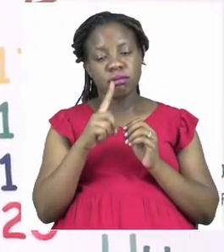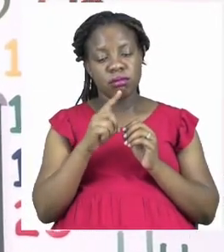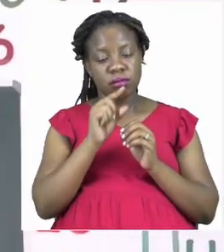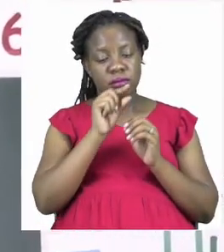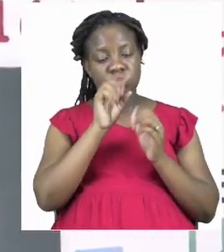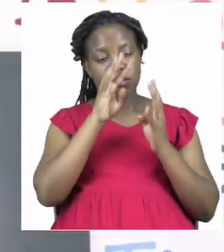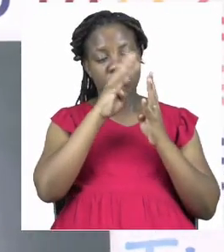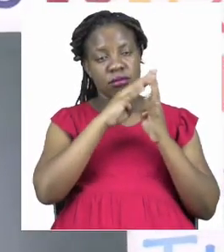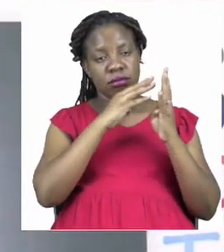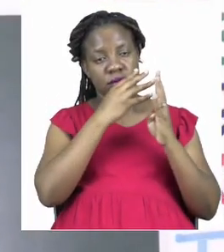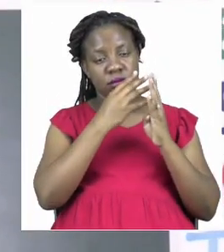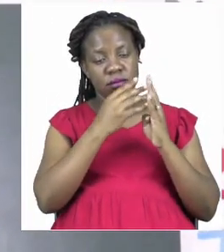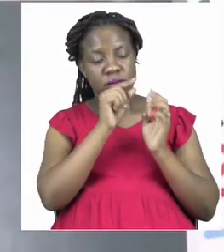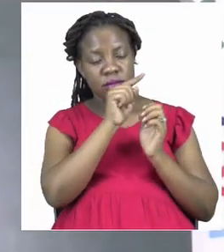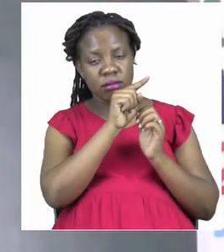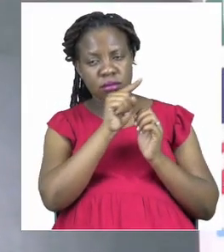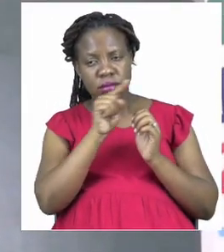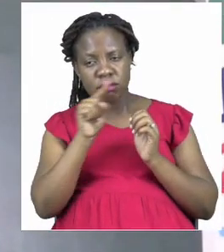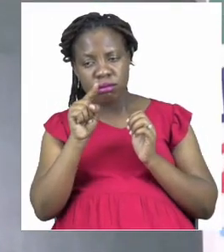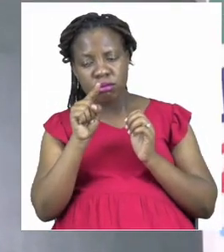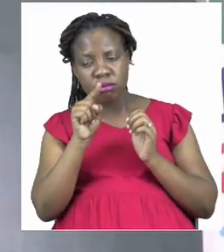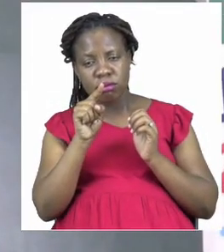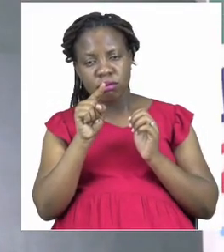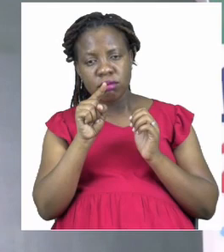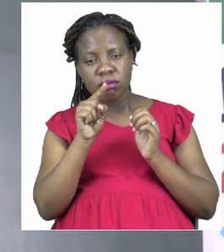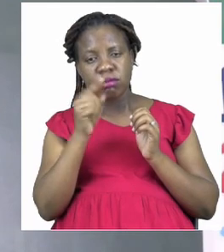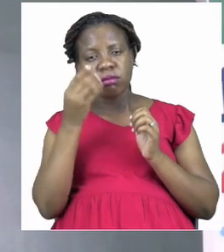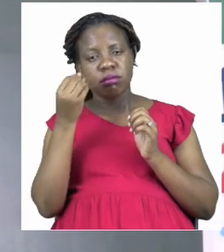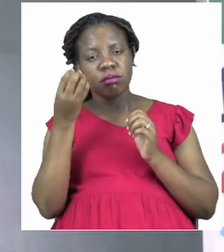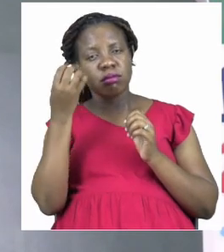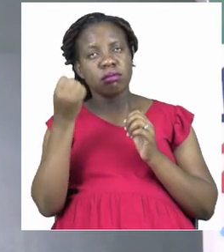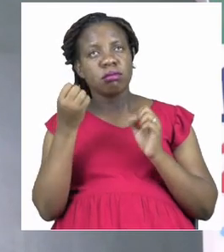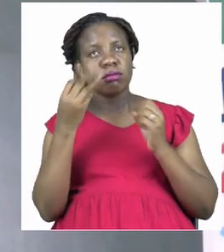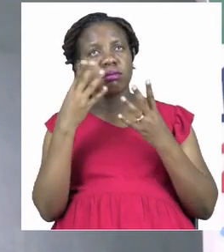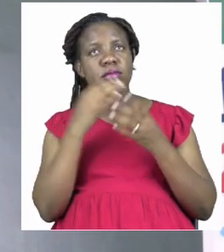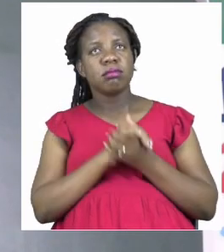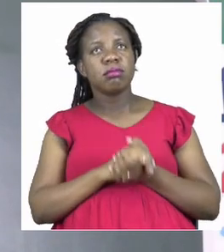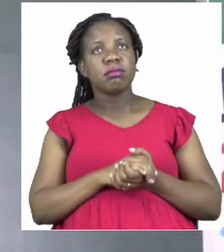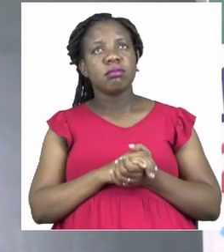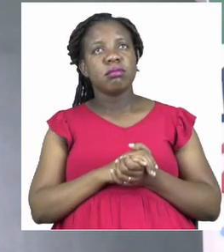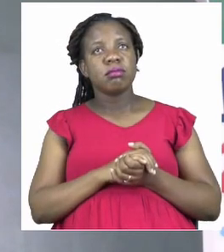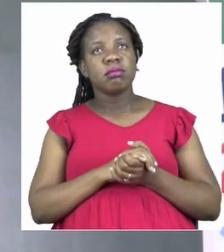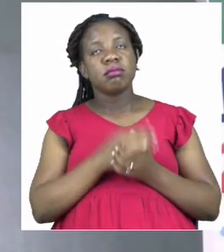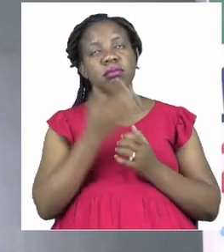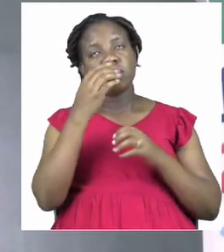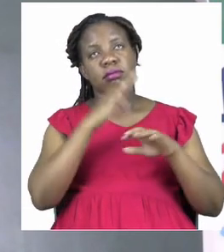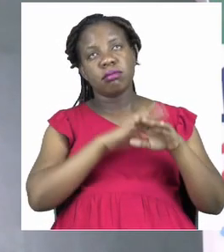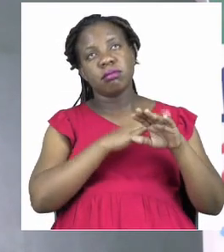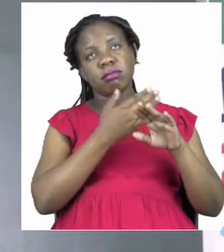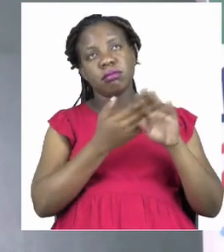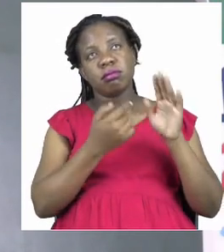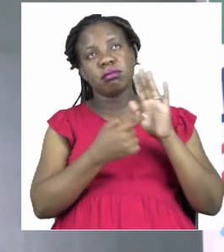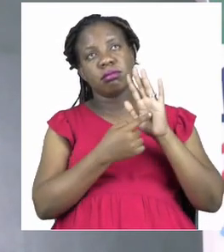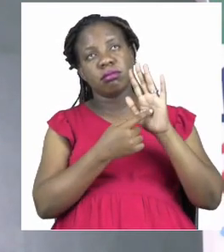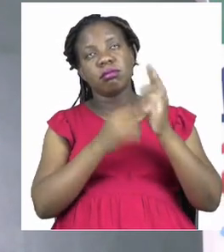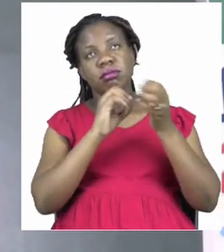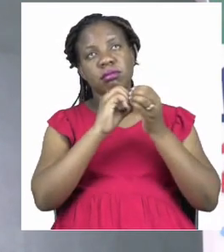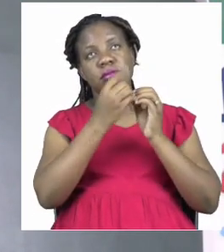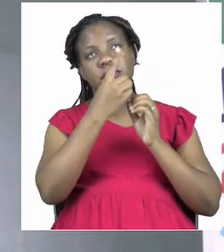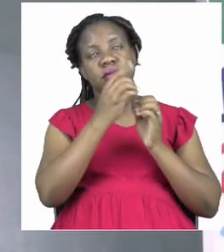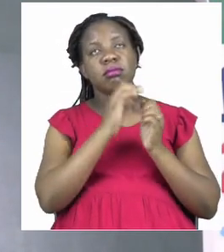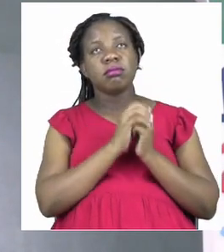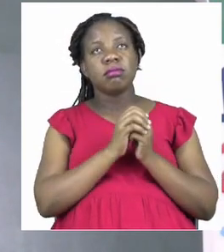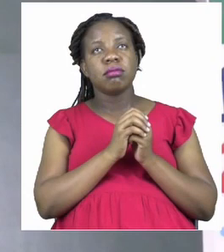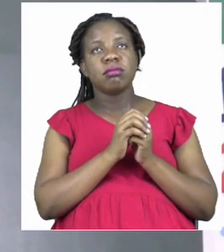have one of the triangles, the one that adds up to 25 cents. We need to color only the ones that